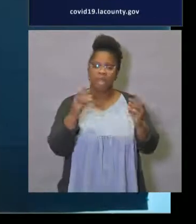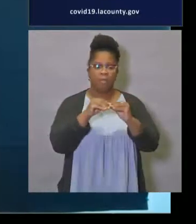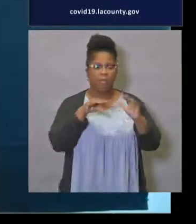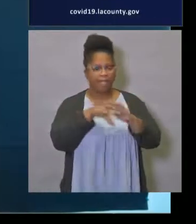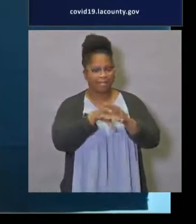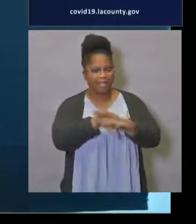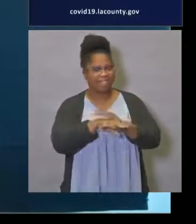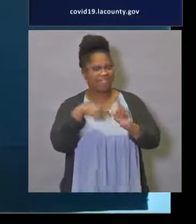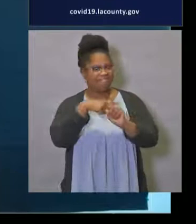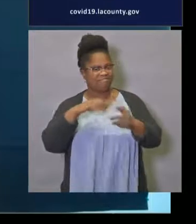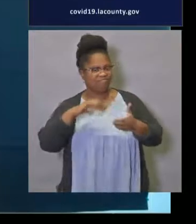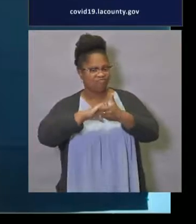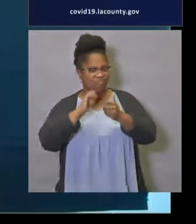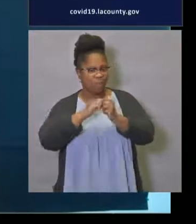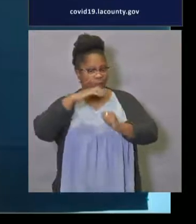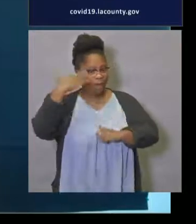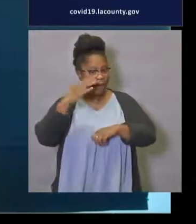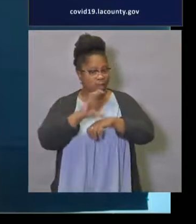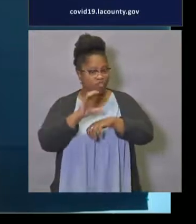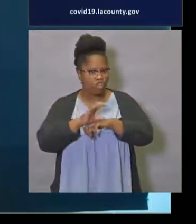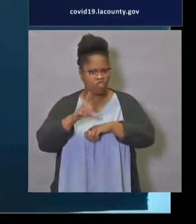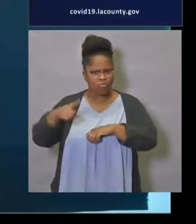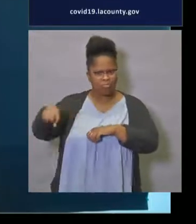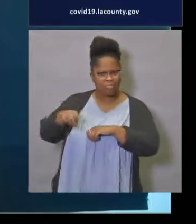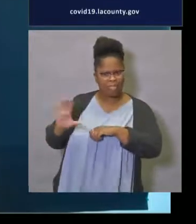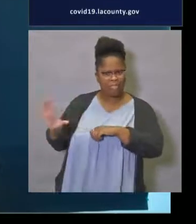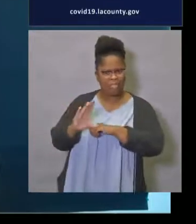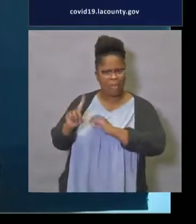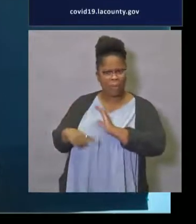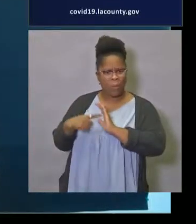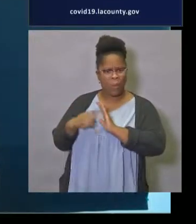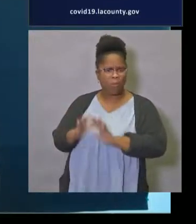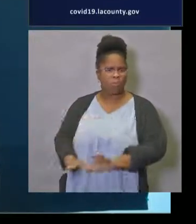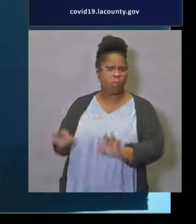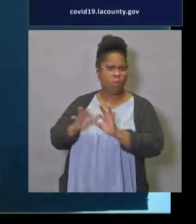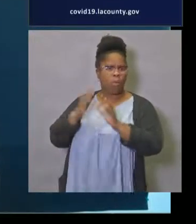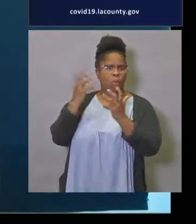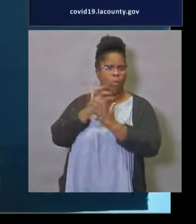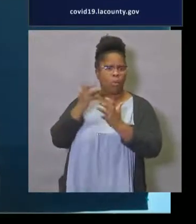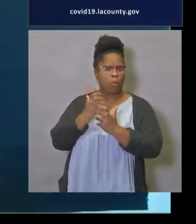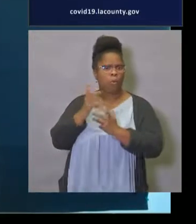with Black churches, which have such an important role as a trusted source of